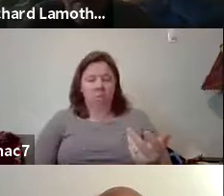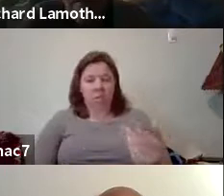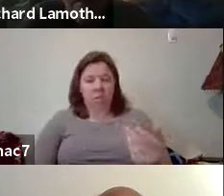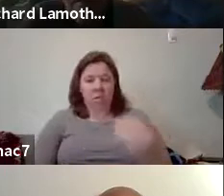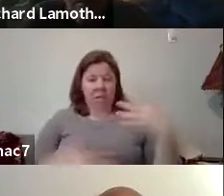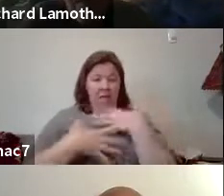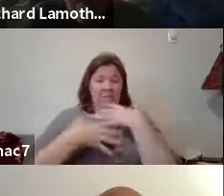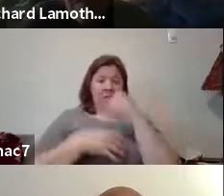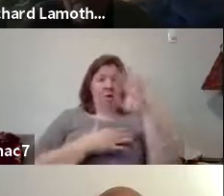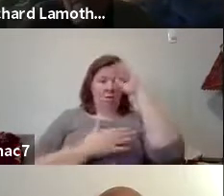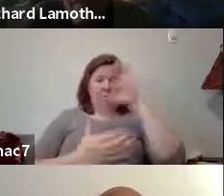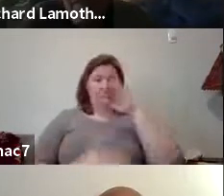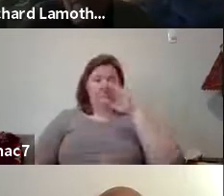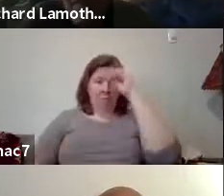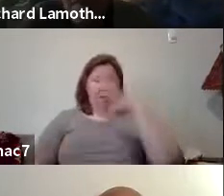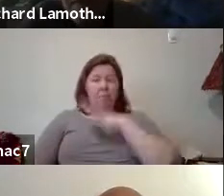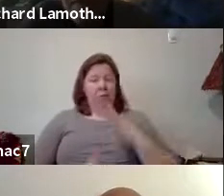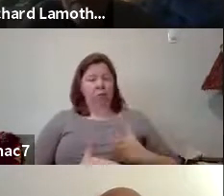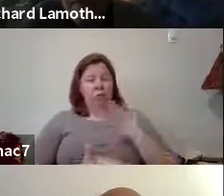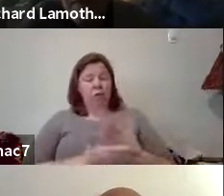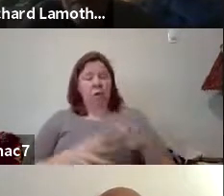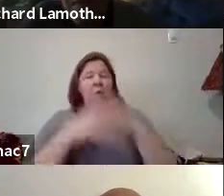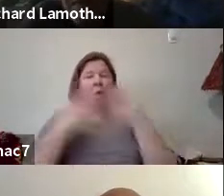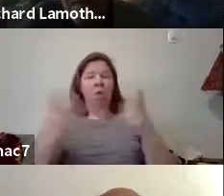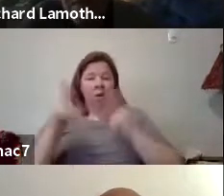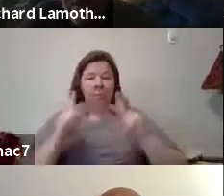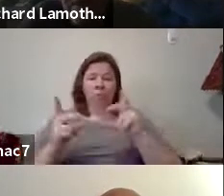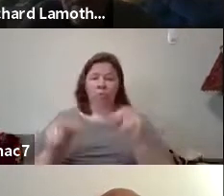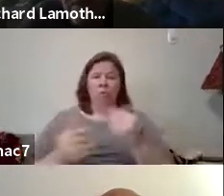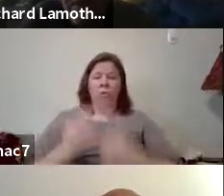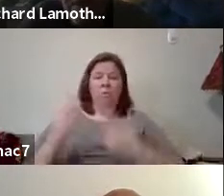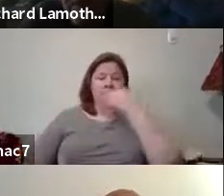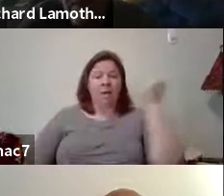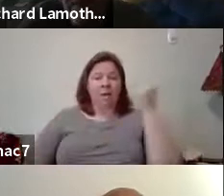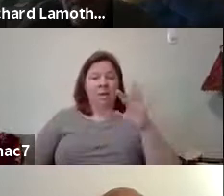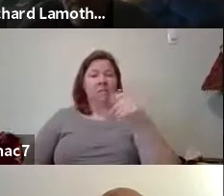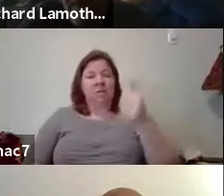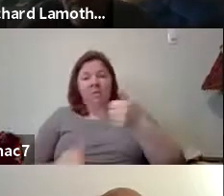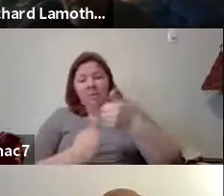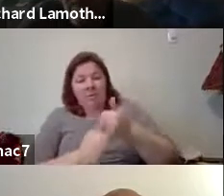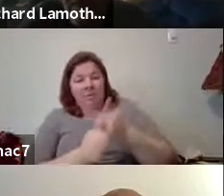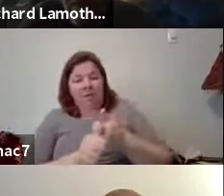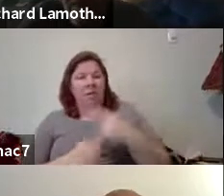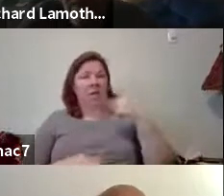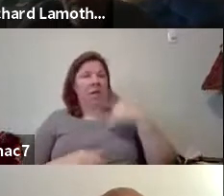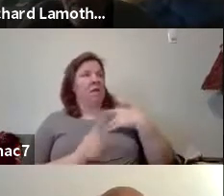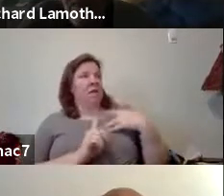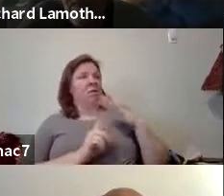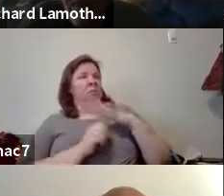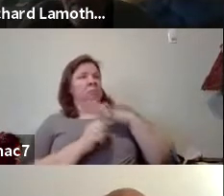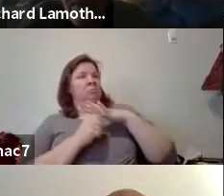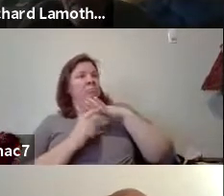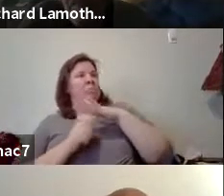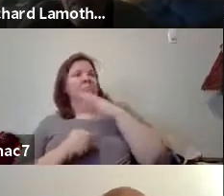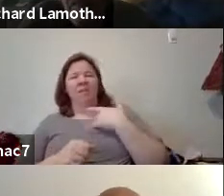Fear of man stops a lot of people from doing what's best for themselves, because peer pressure or what their family thinks,